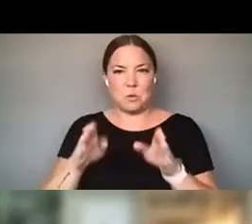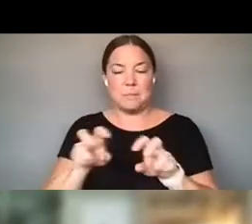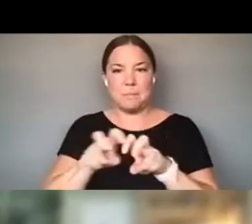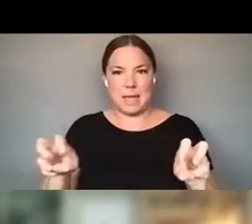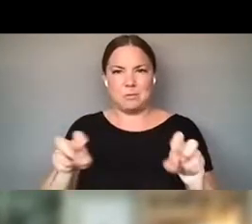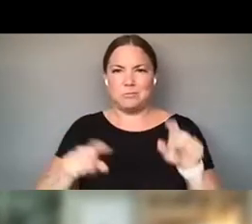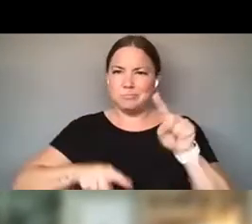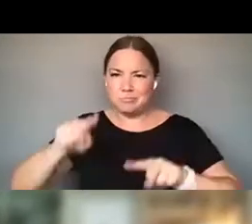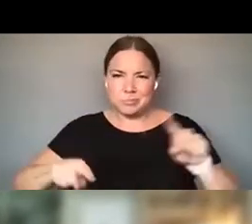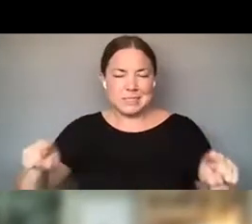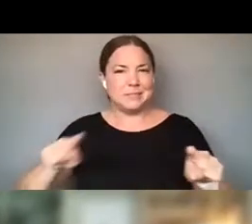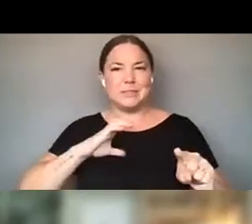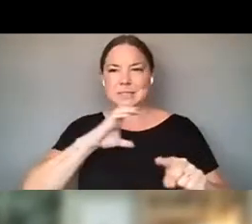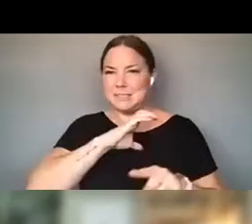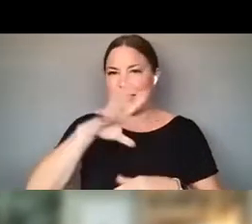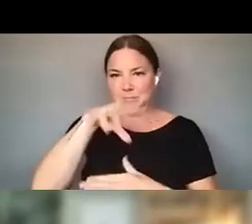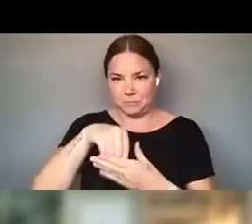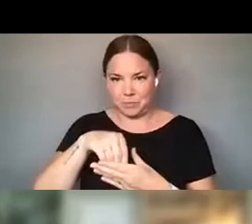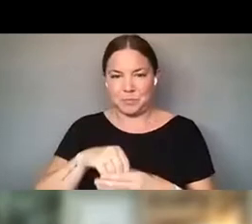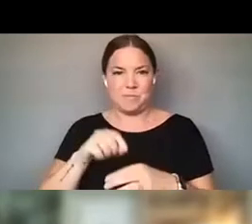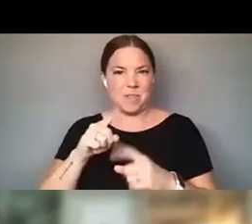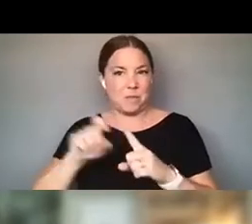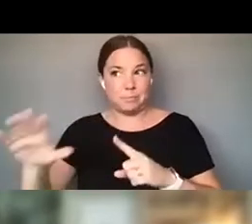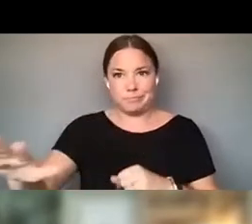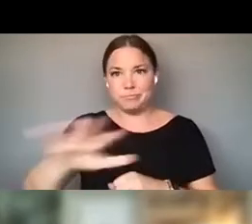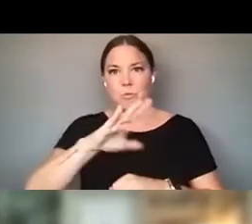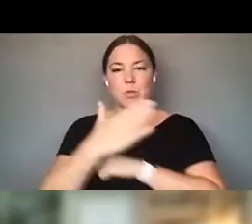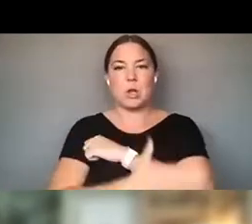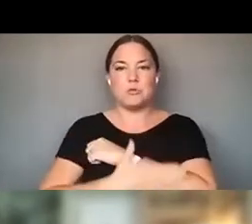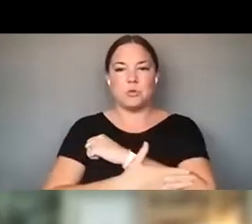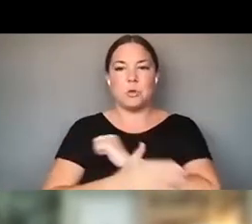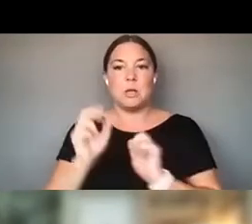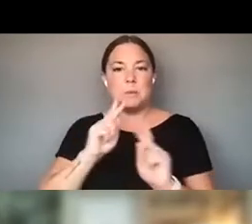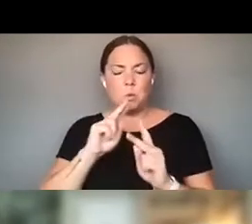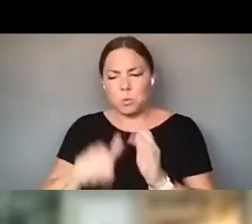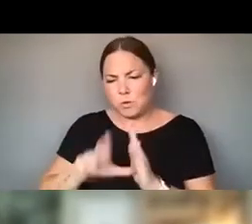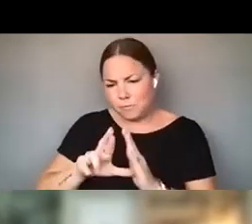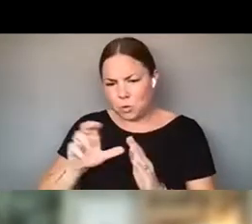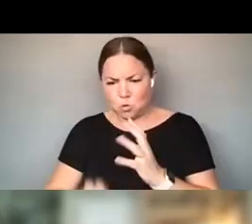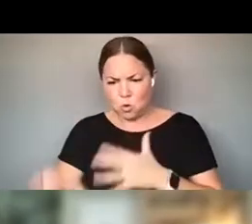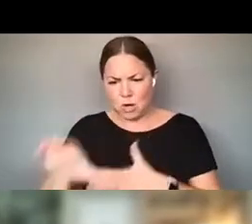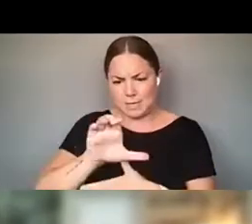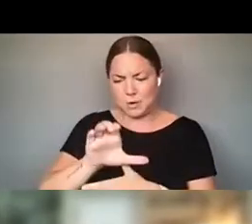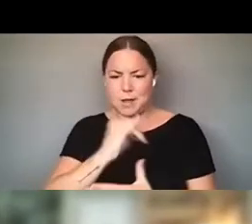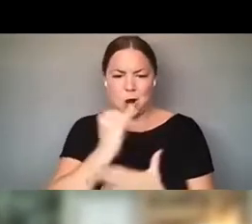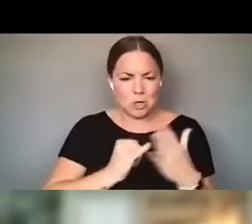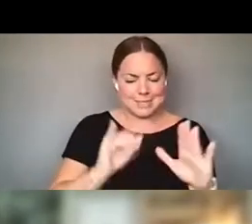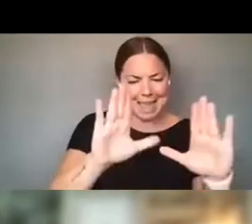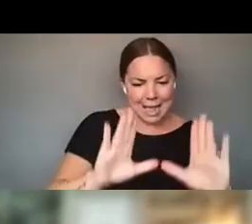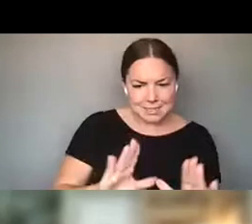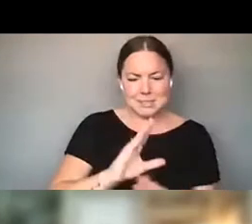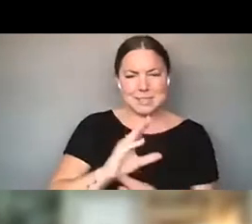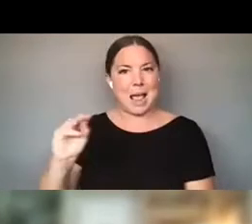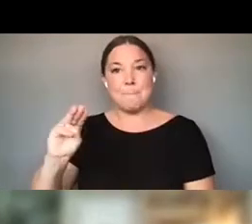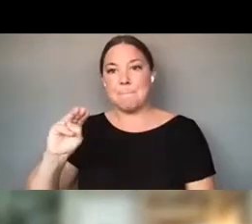country. Panelists will consider the review criteria of artistic excellence and artistic merit, including the